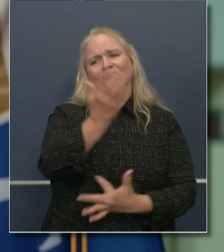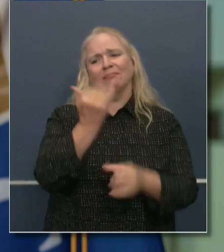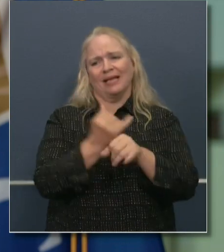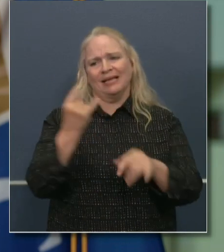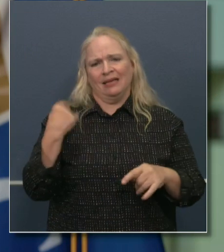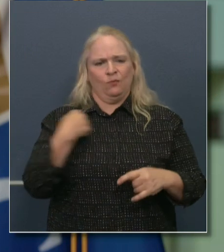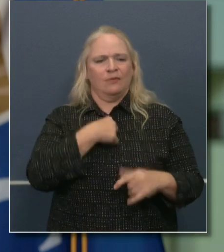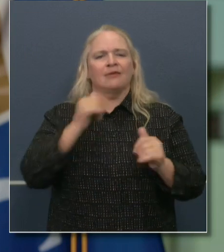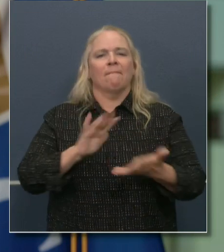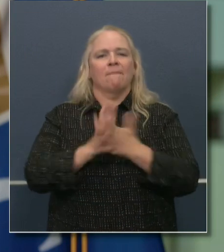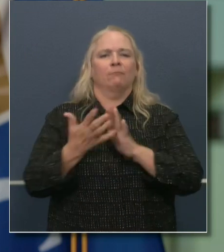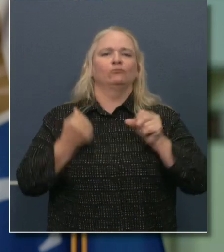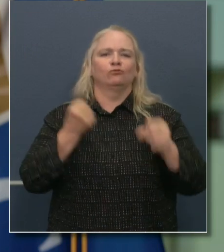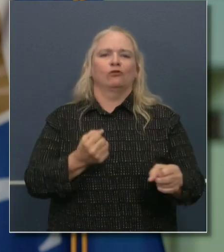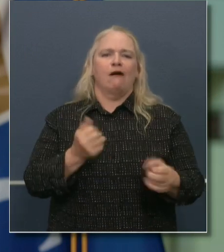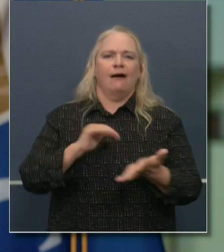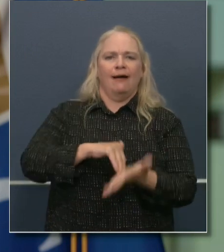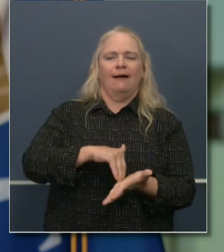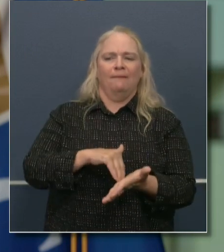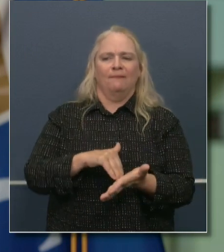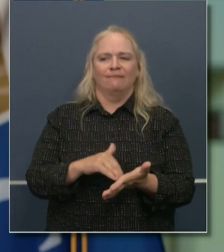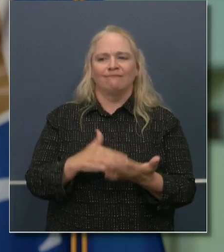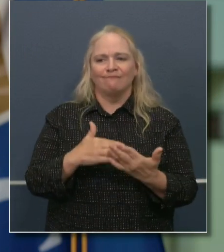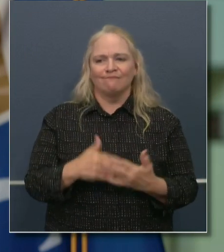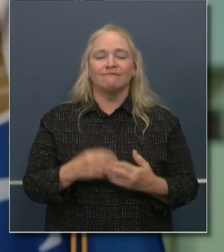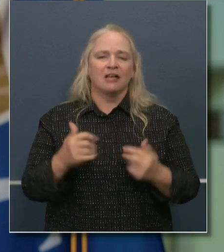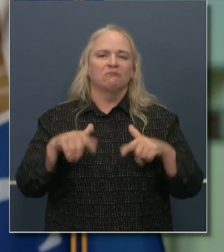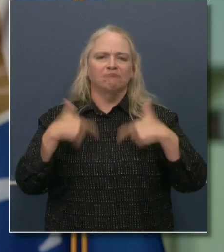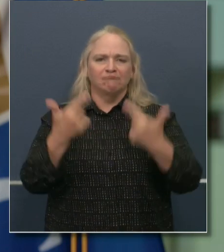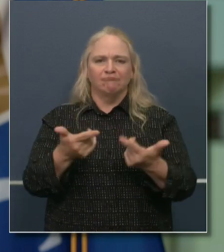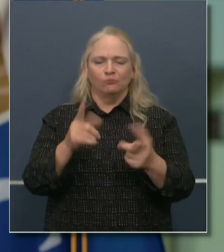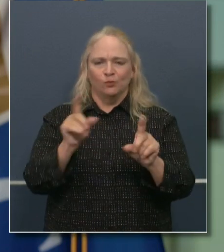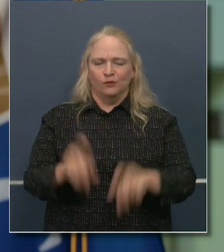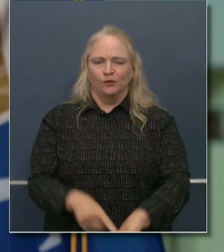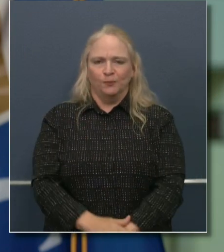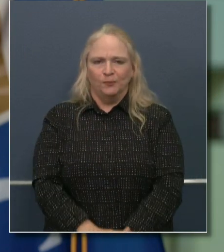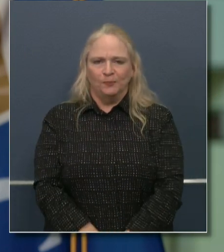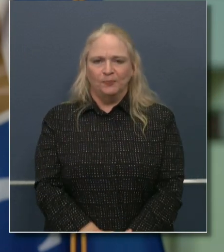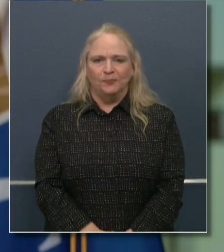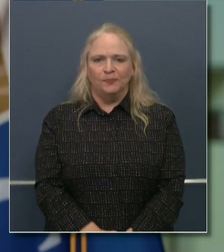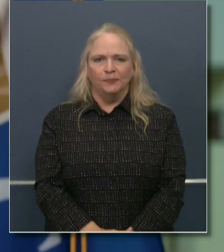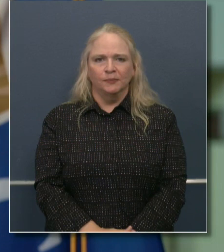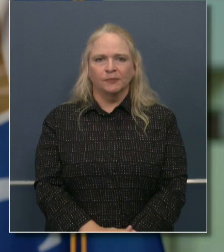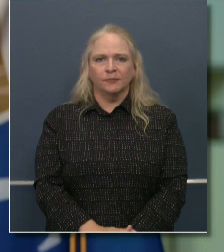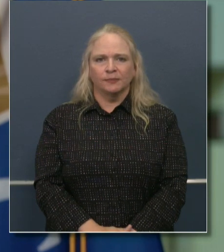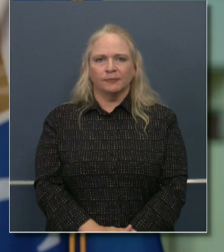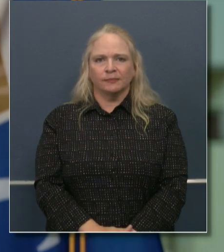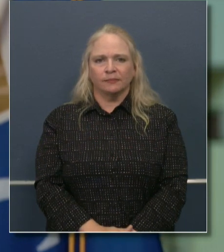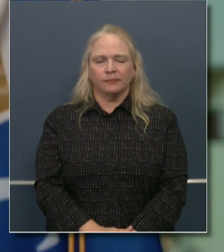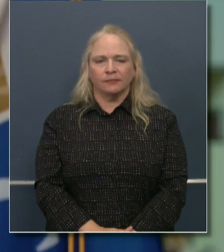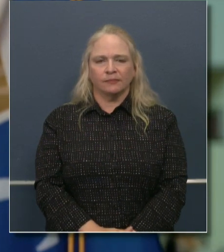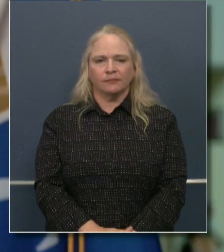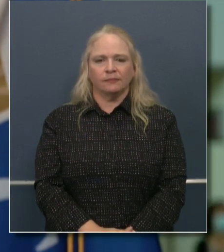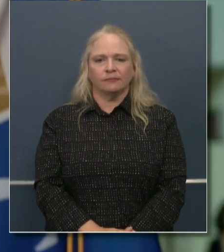capable than ever. With that, happy to take any questions. Marisa Lagos, KQED.